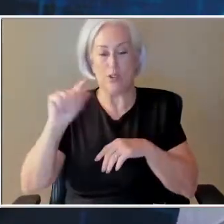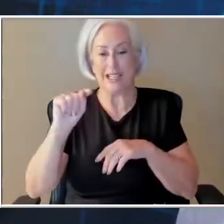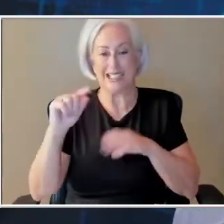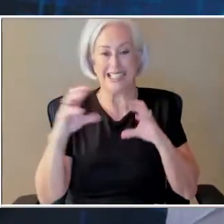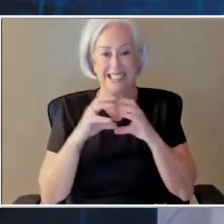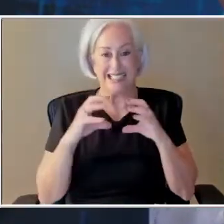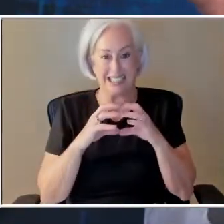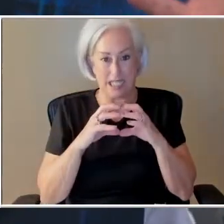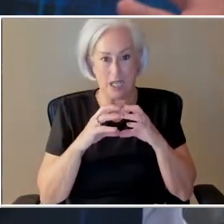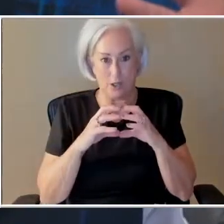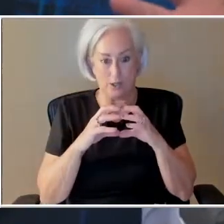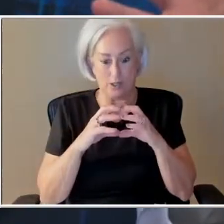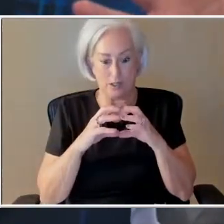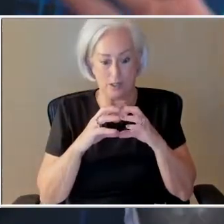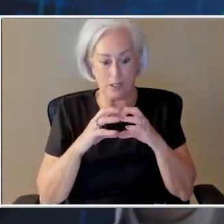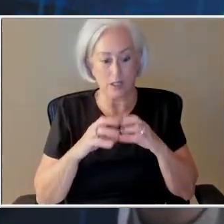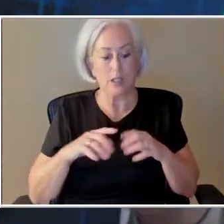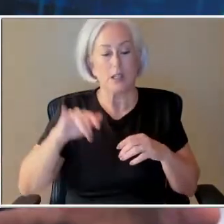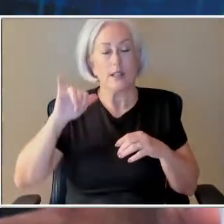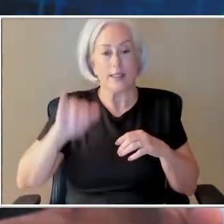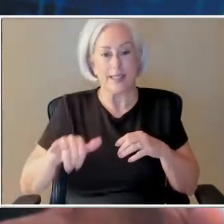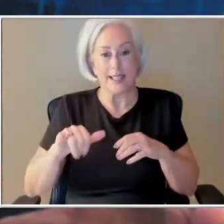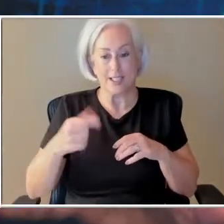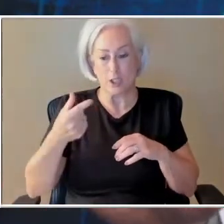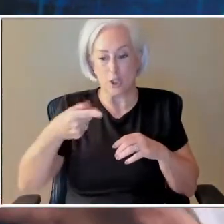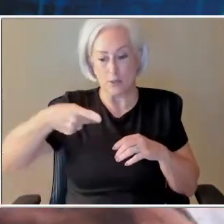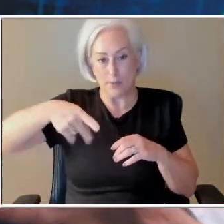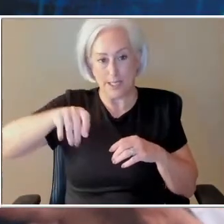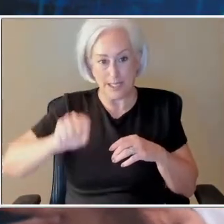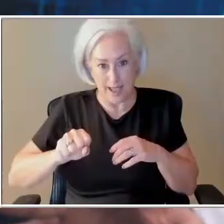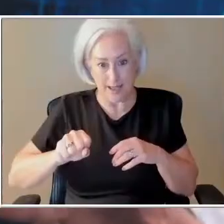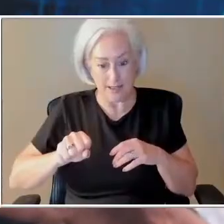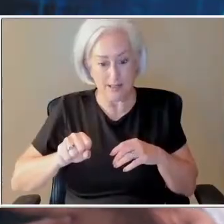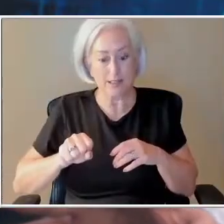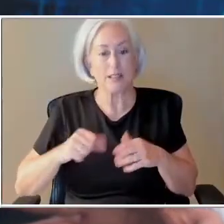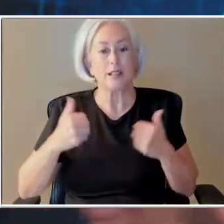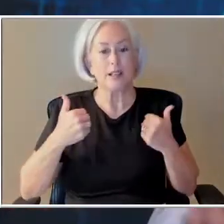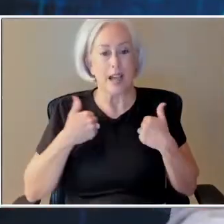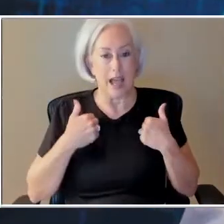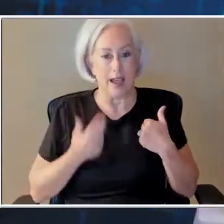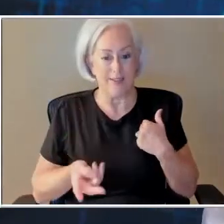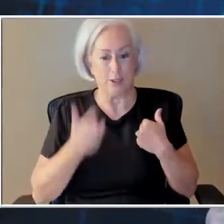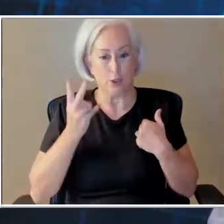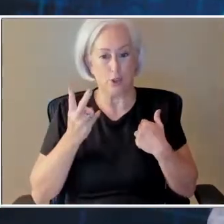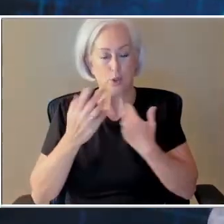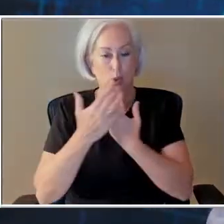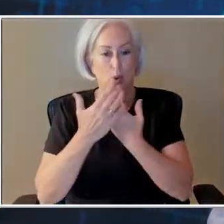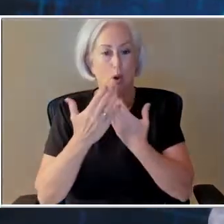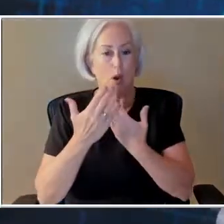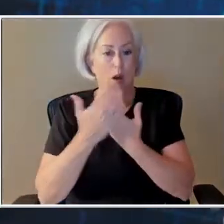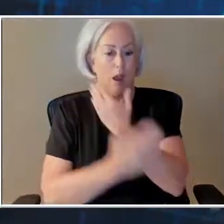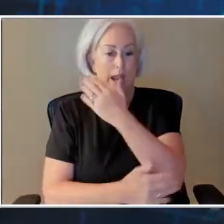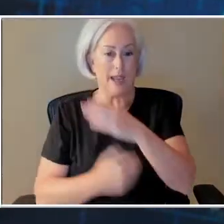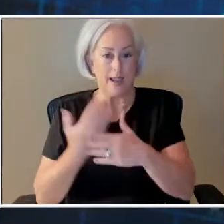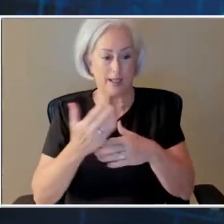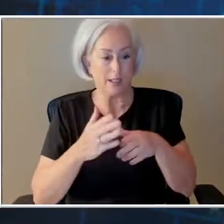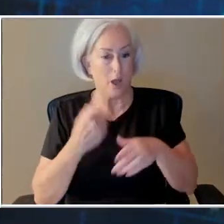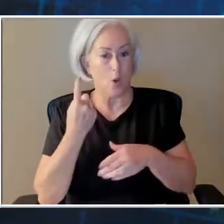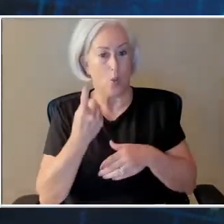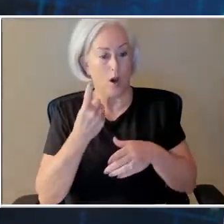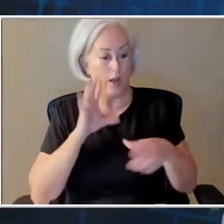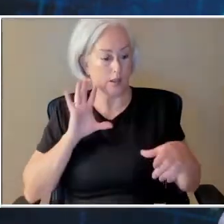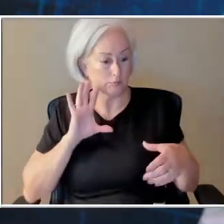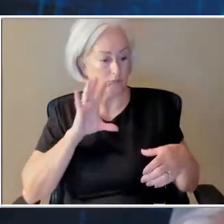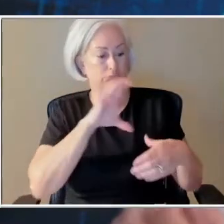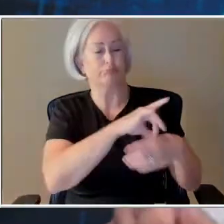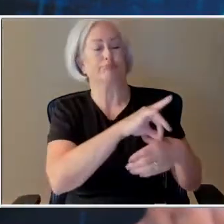have two arms, an arm that attached to the myeloma cells, like the BCMA, and an arm attached to the T cells of your own body without